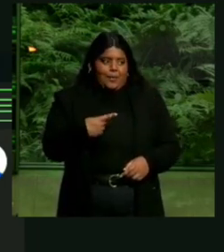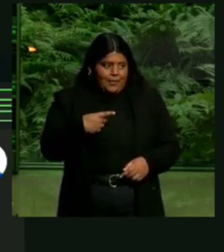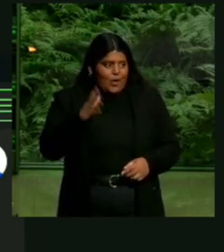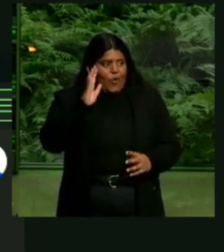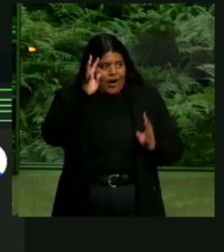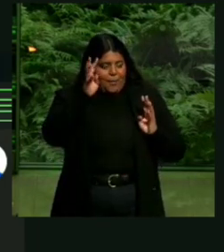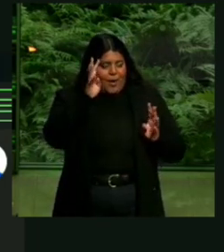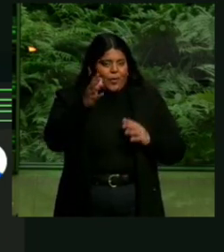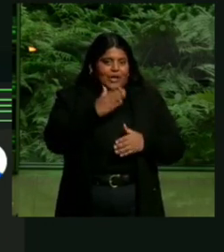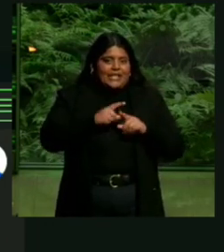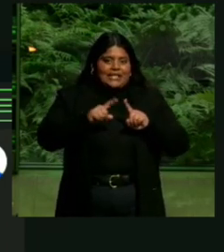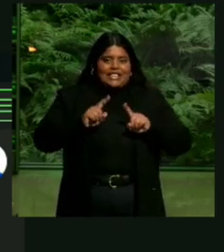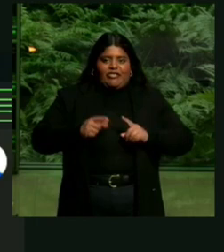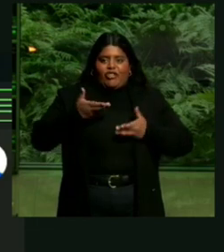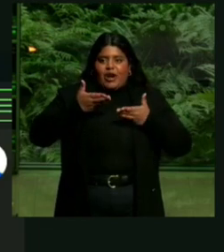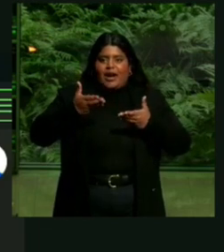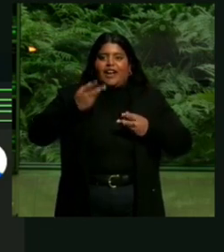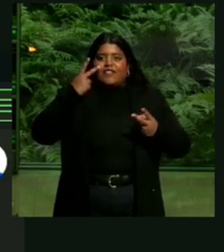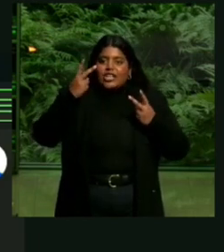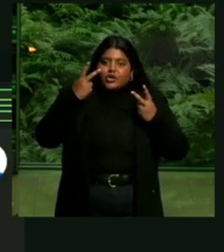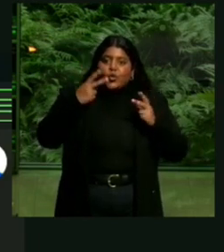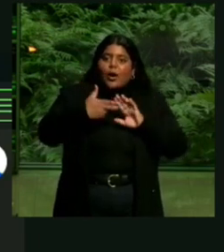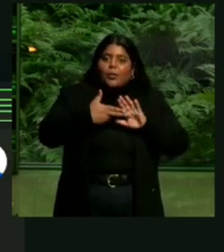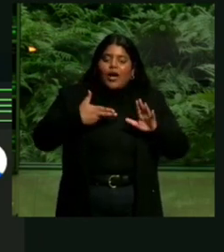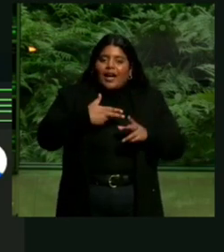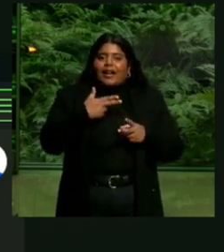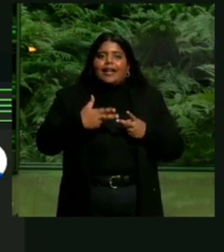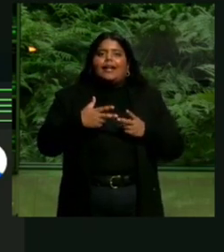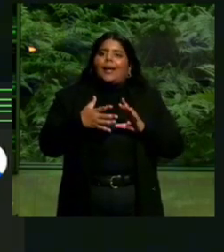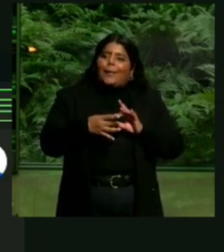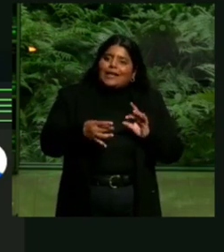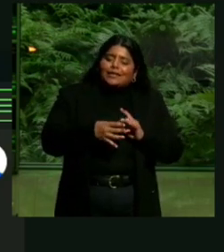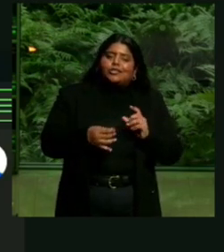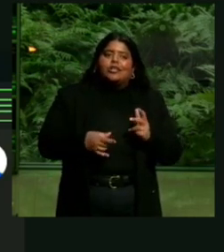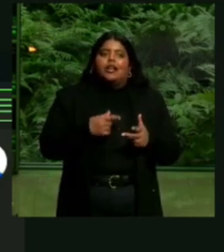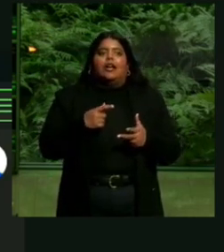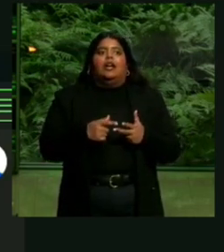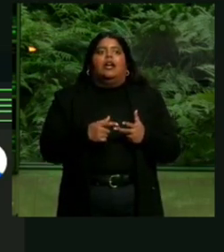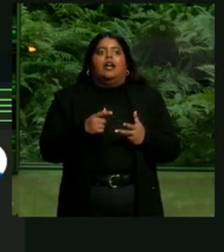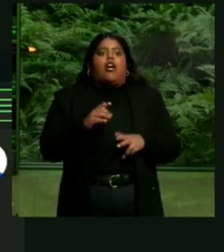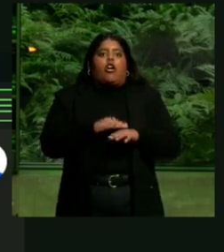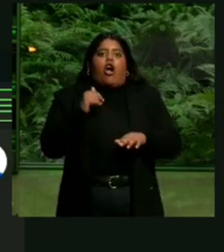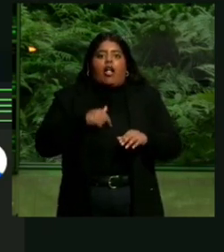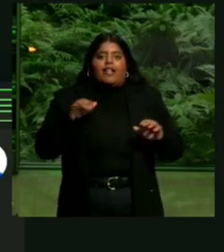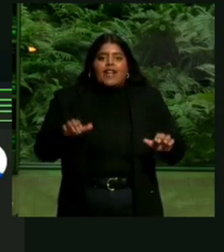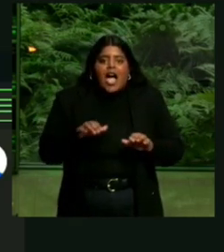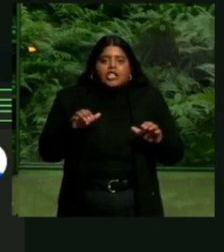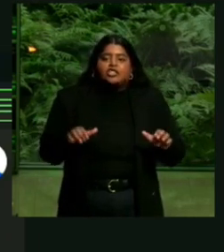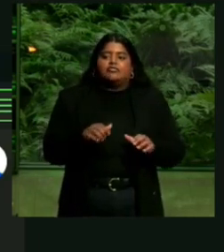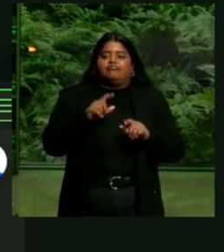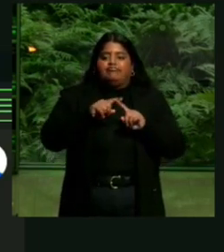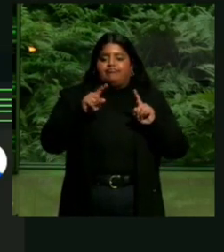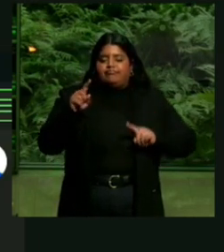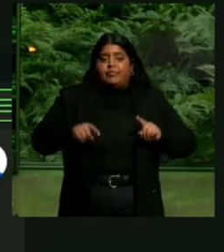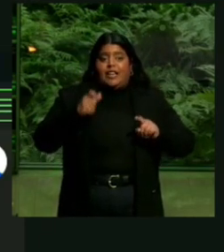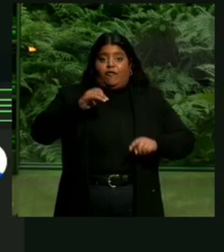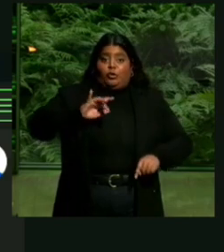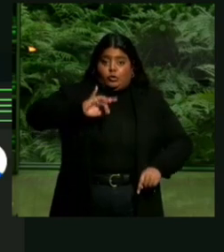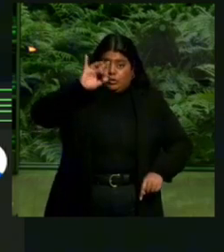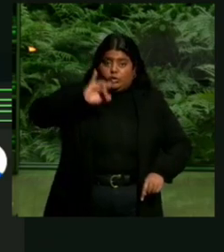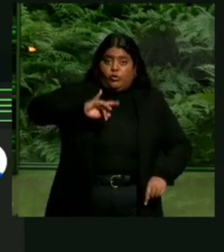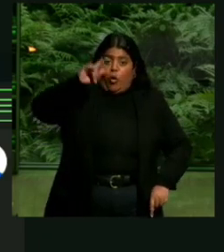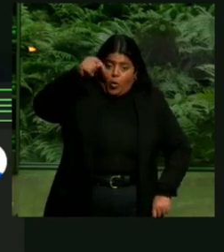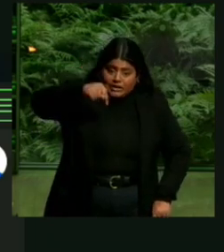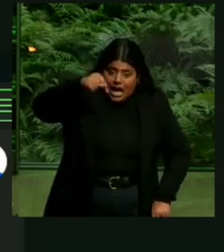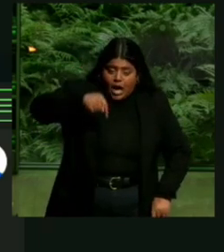with recommendations on visual branding, messaging, call to action recommendation. If you scroll all the way down